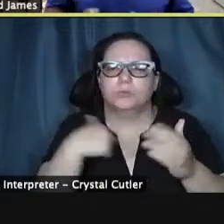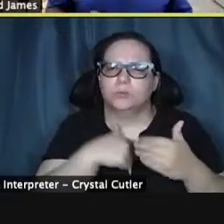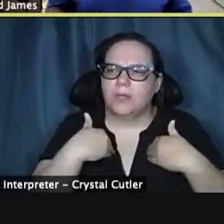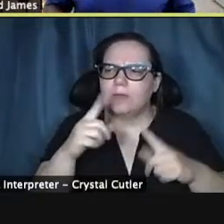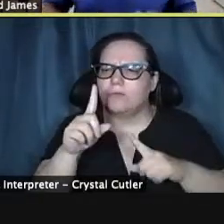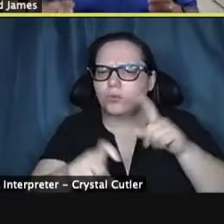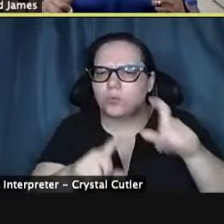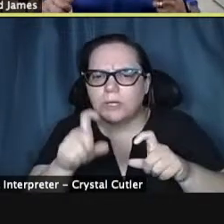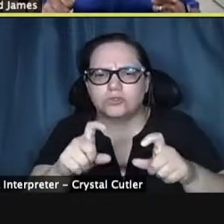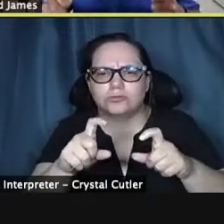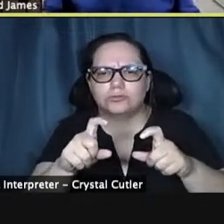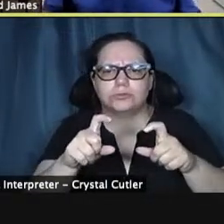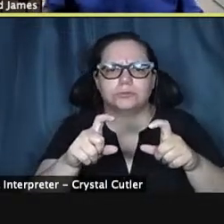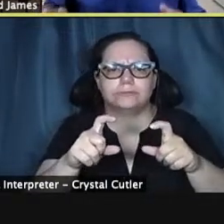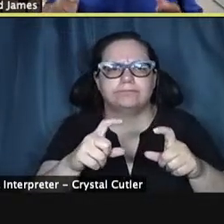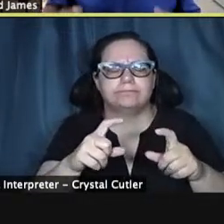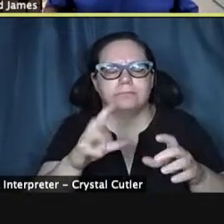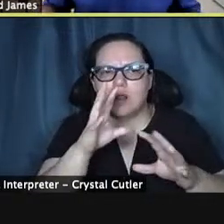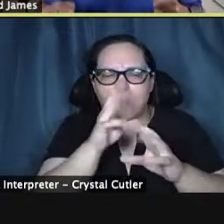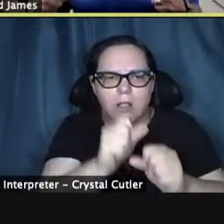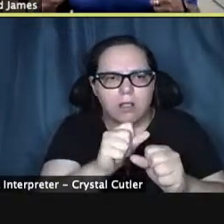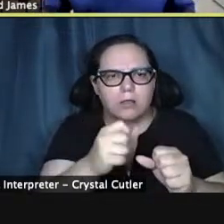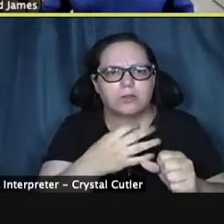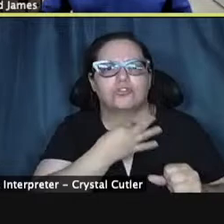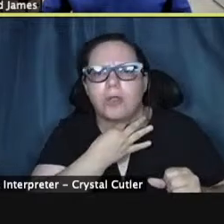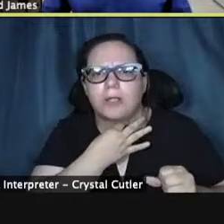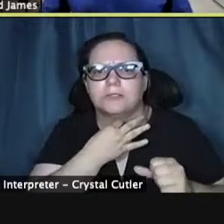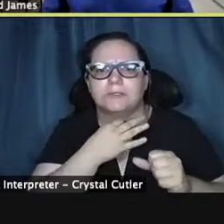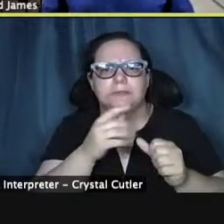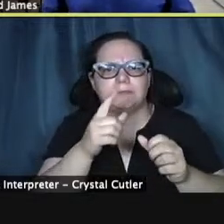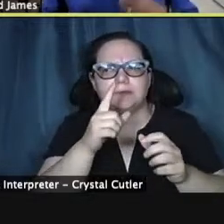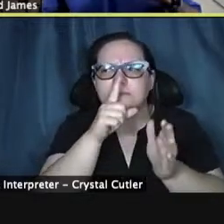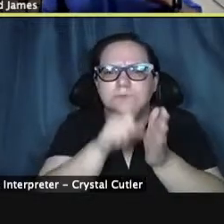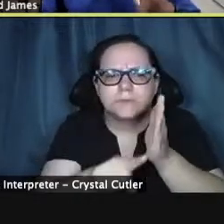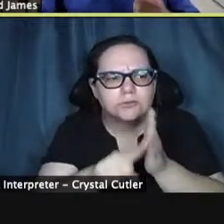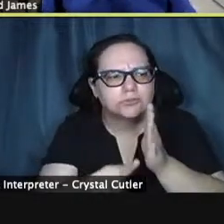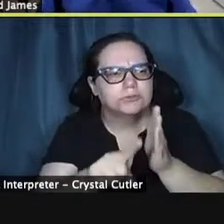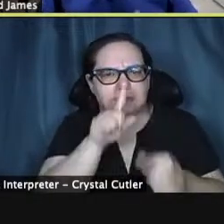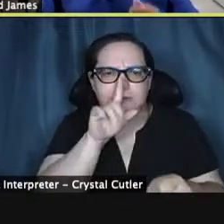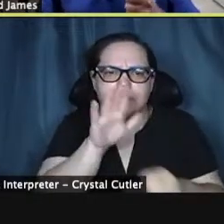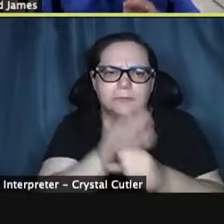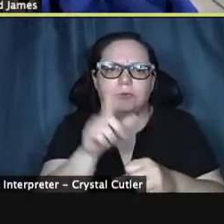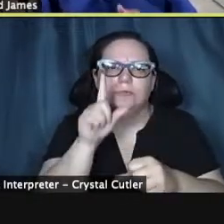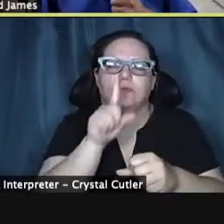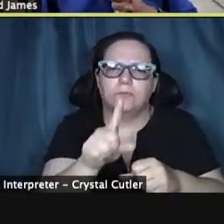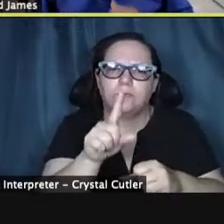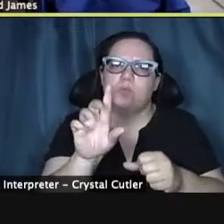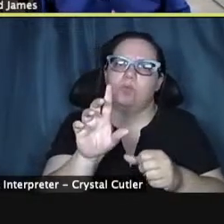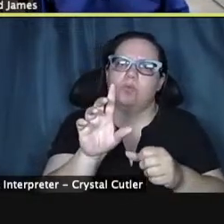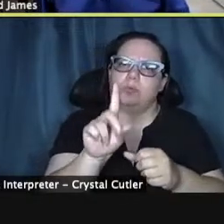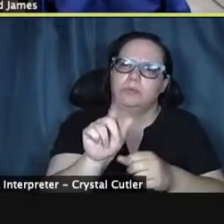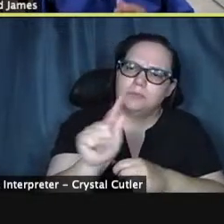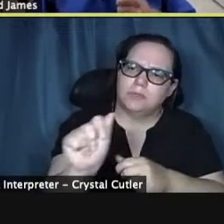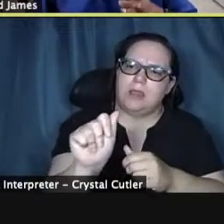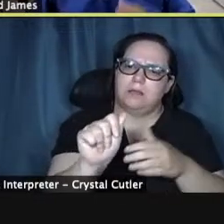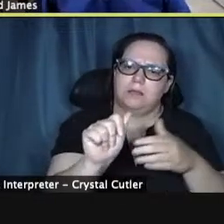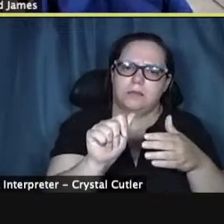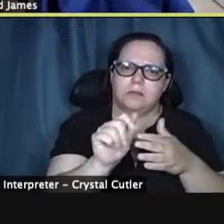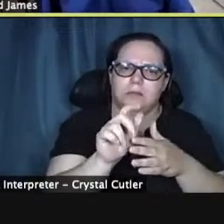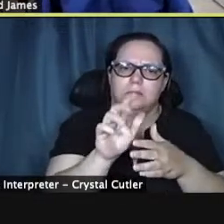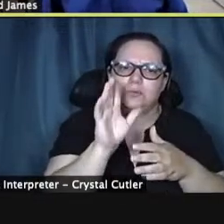rapt curiosity, tenacious investigation, and a commitment to let the data drive our understanding